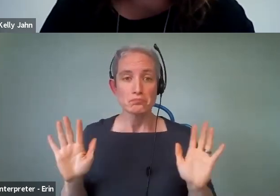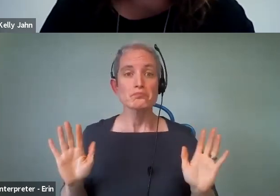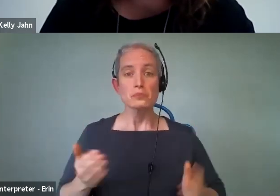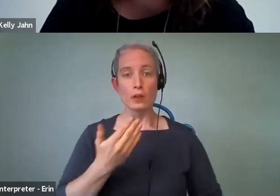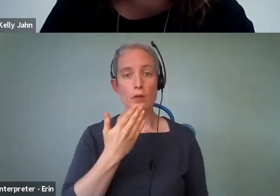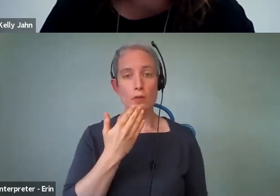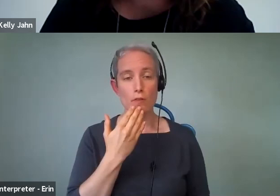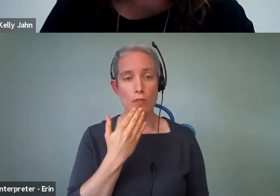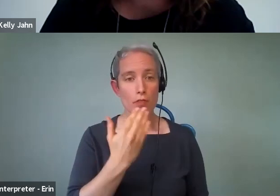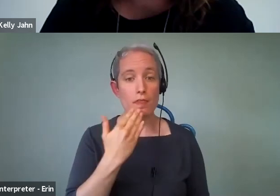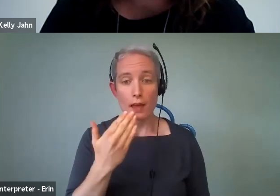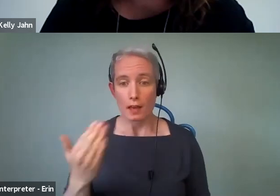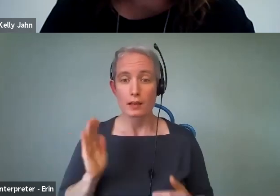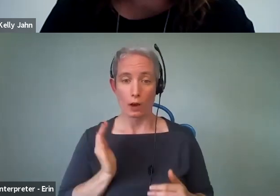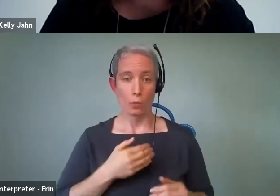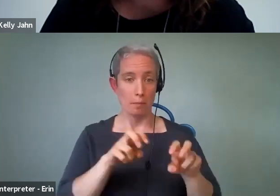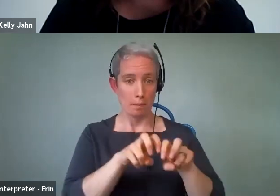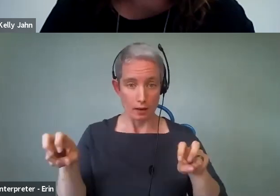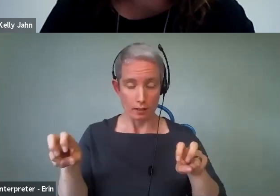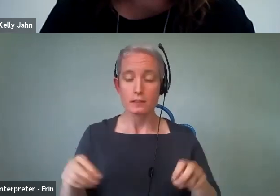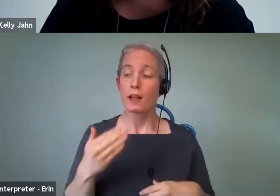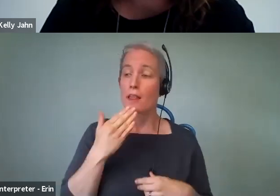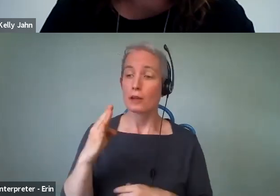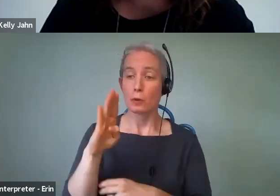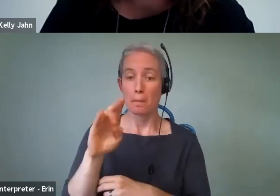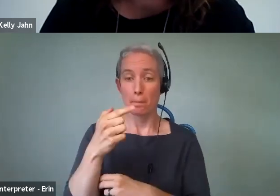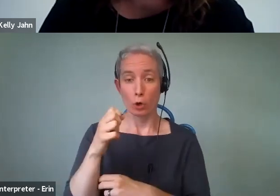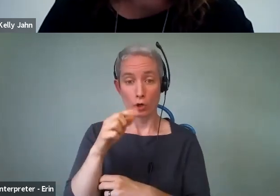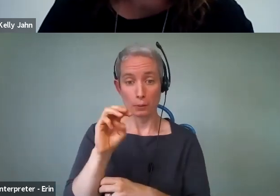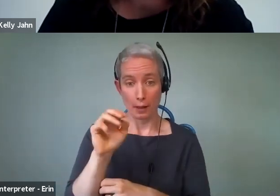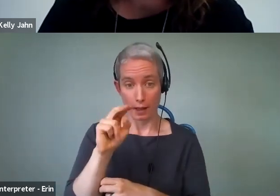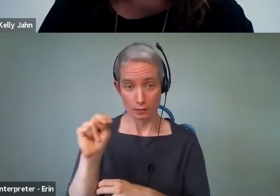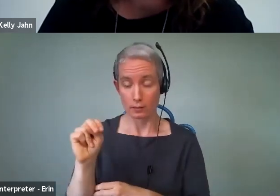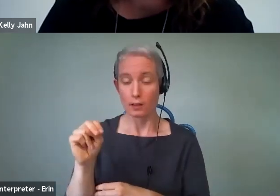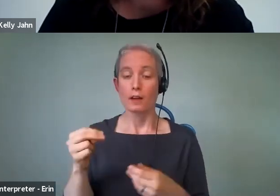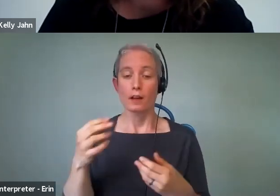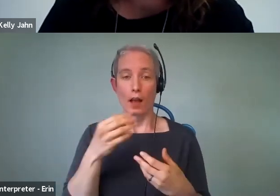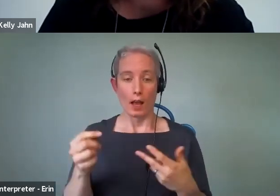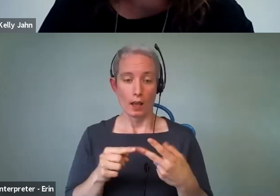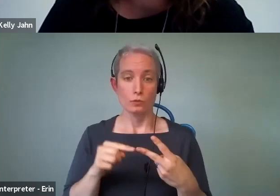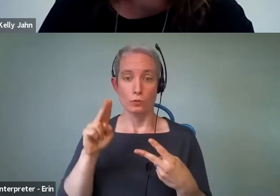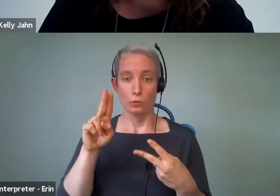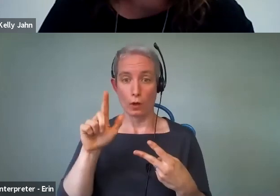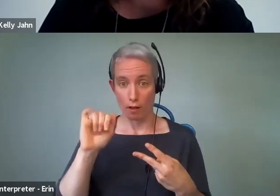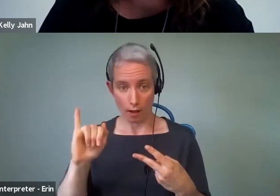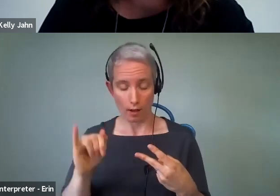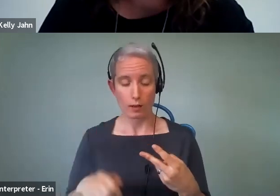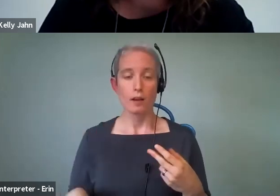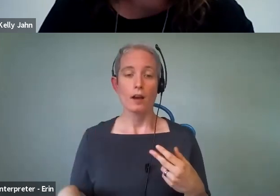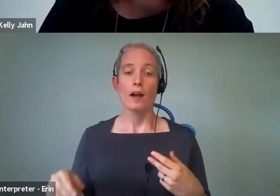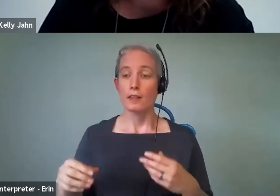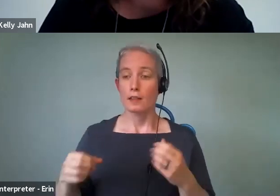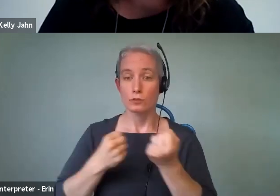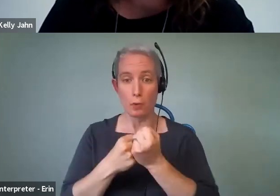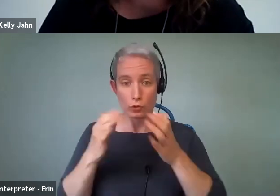today. Thank Bergmann and the Urban Land Institute for hosting, and our sponsors, Harris Beach and Herman